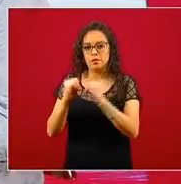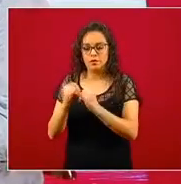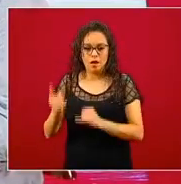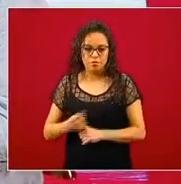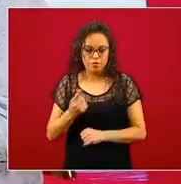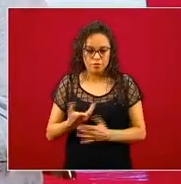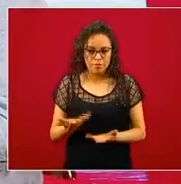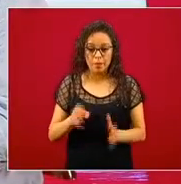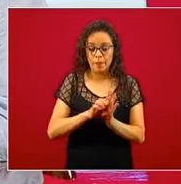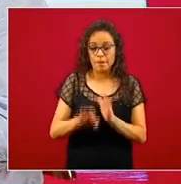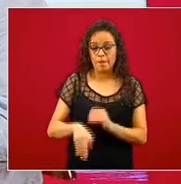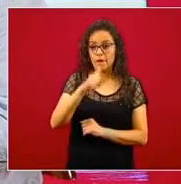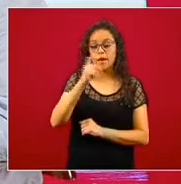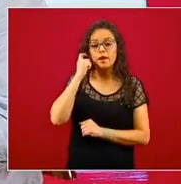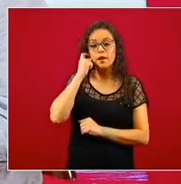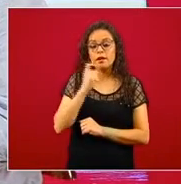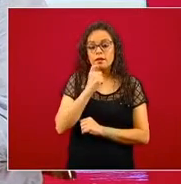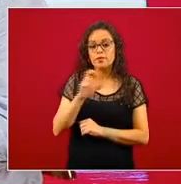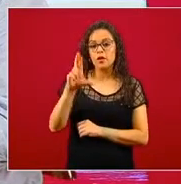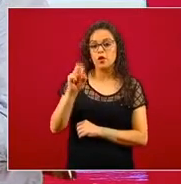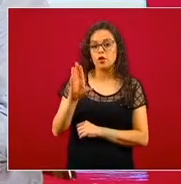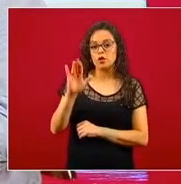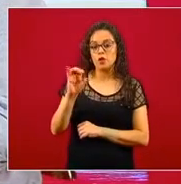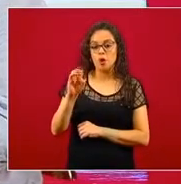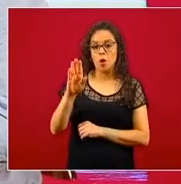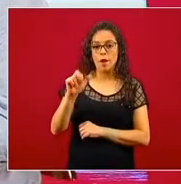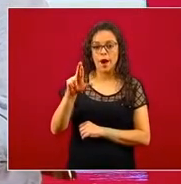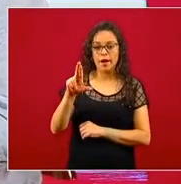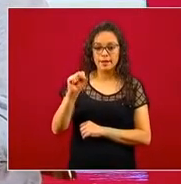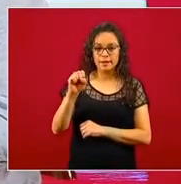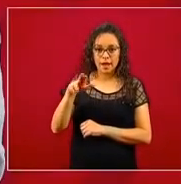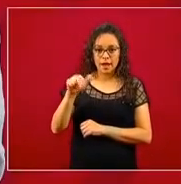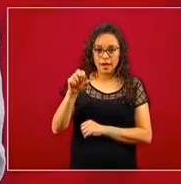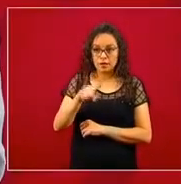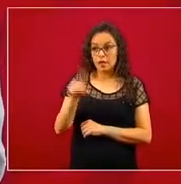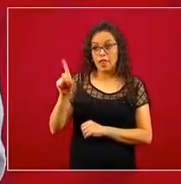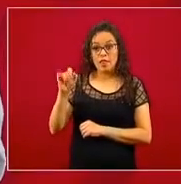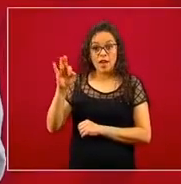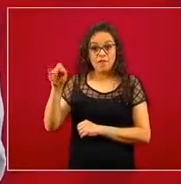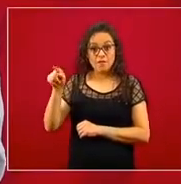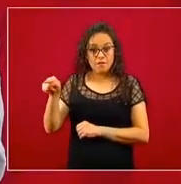handling locally the epidemic, and we've assigned some